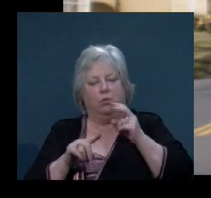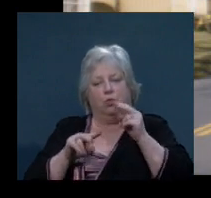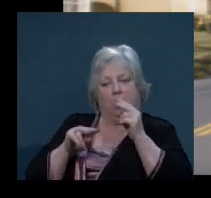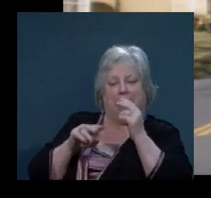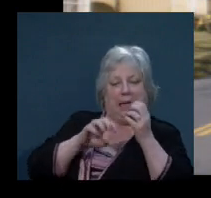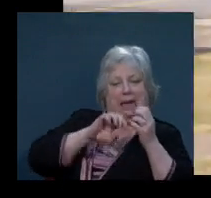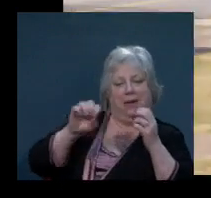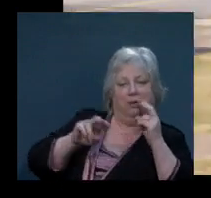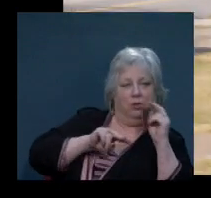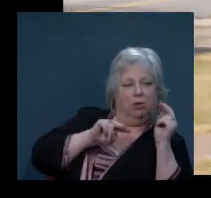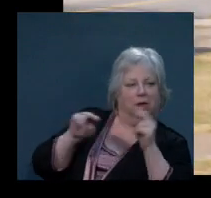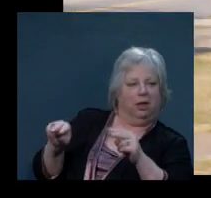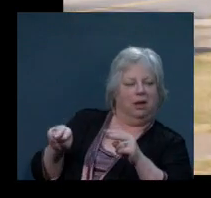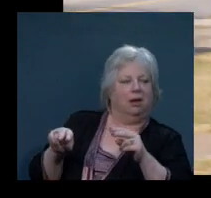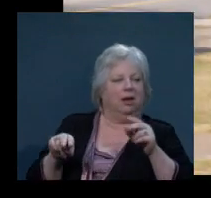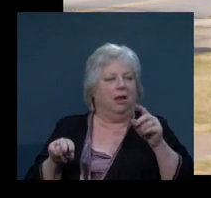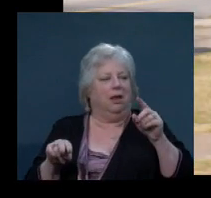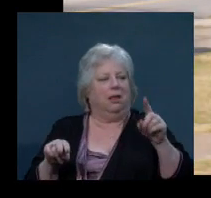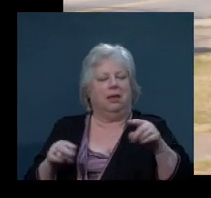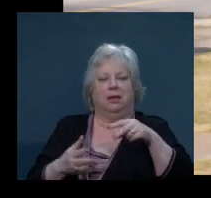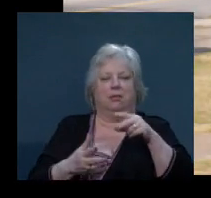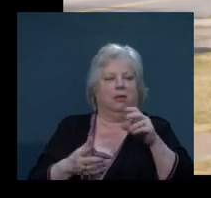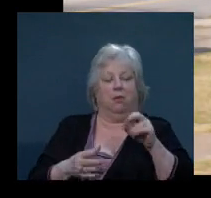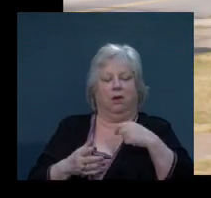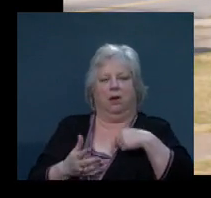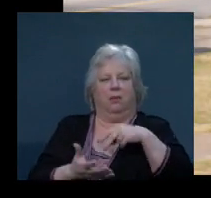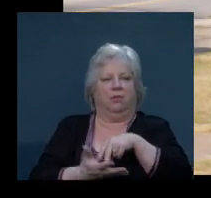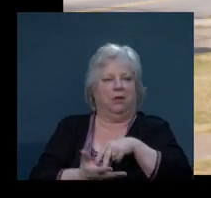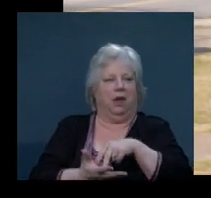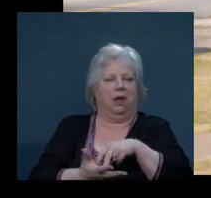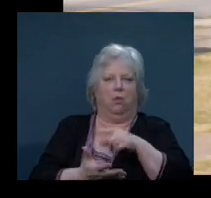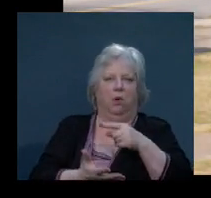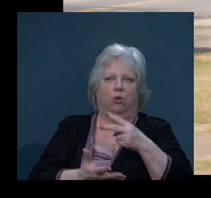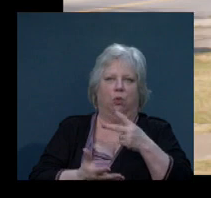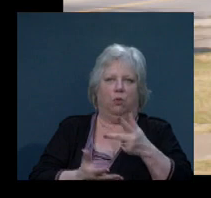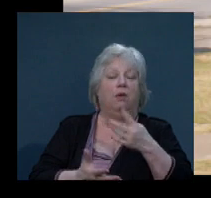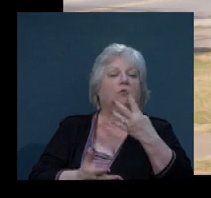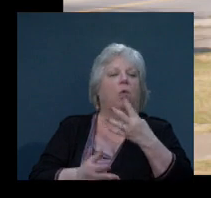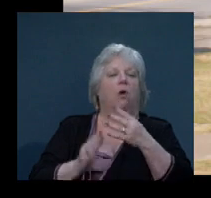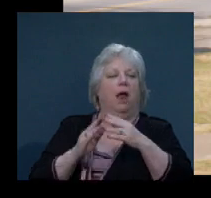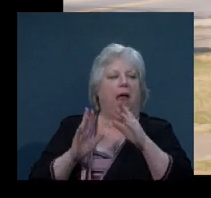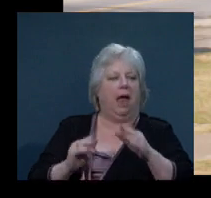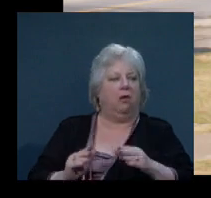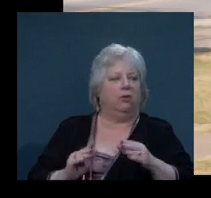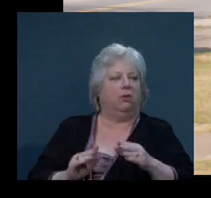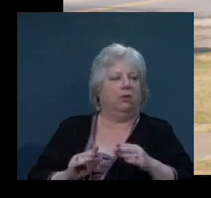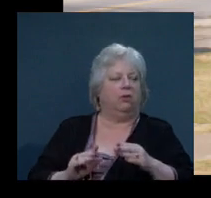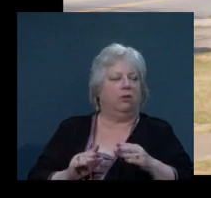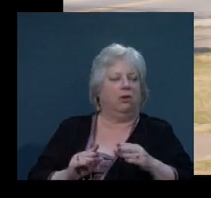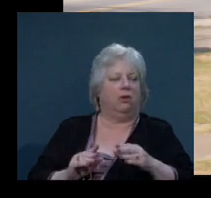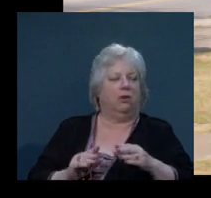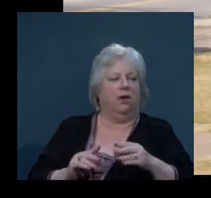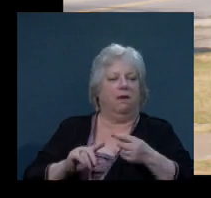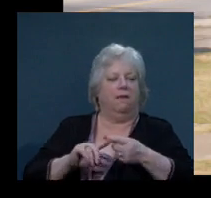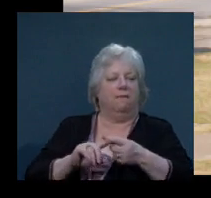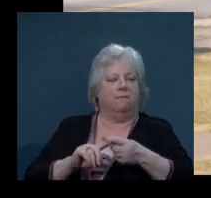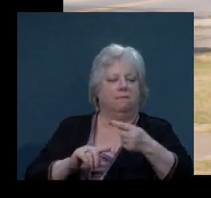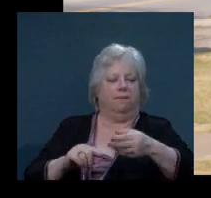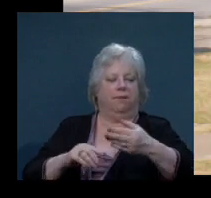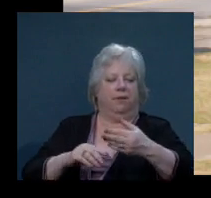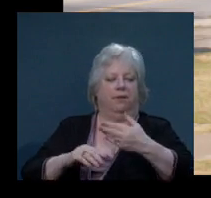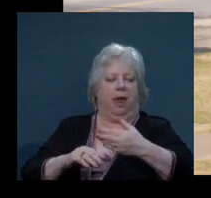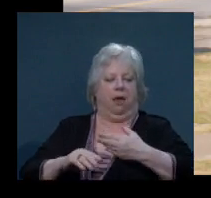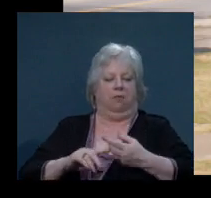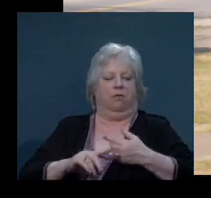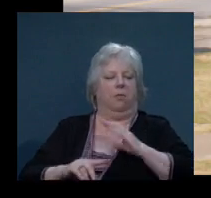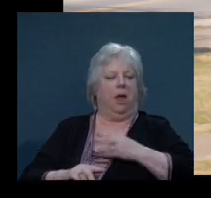east. This is standing, I'm standing 4 houses down from our